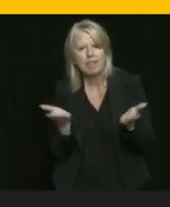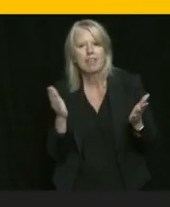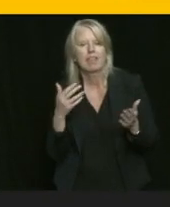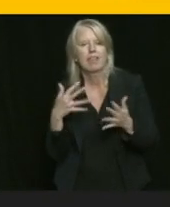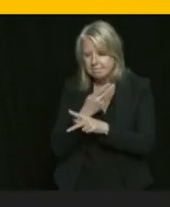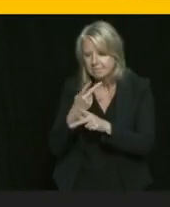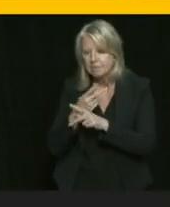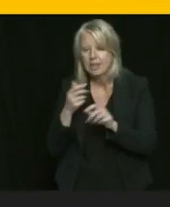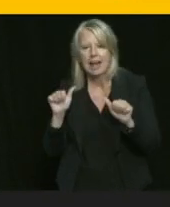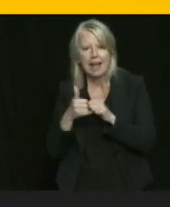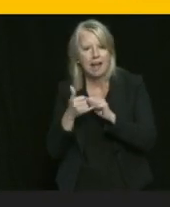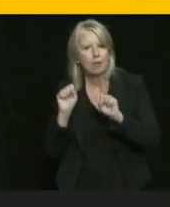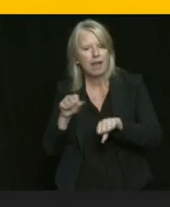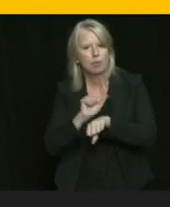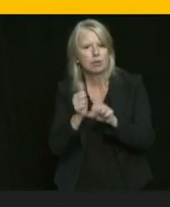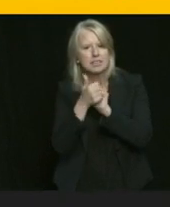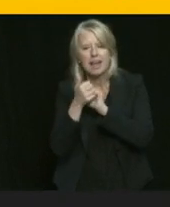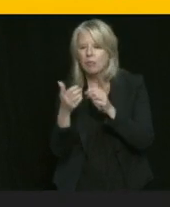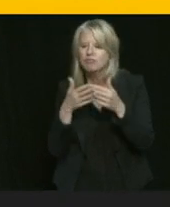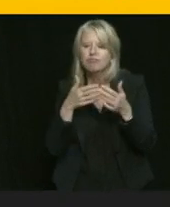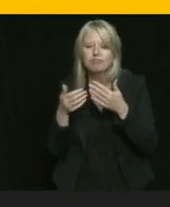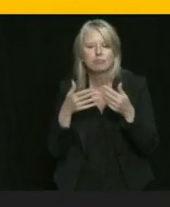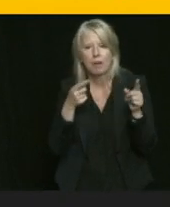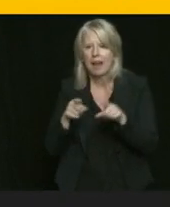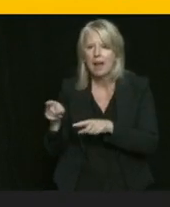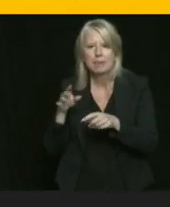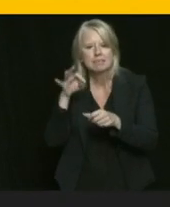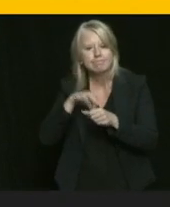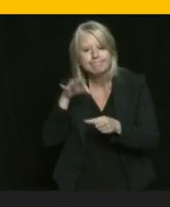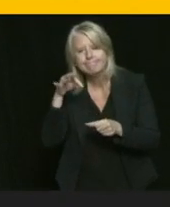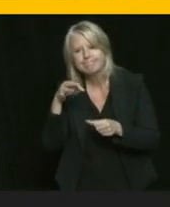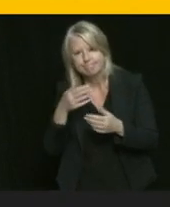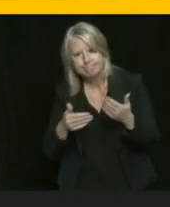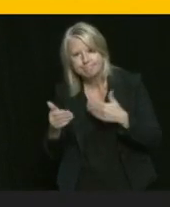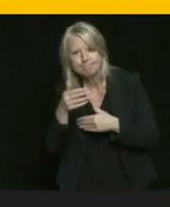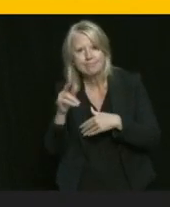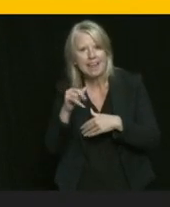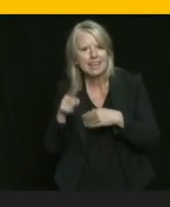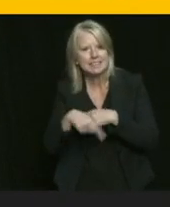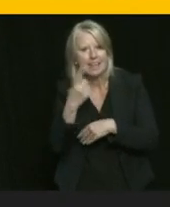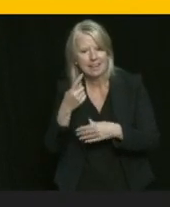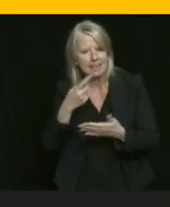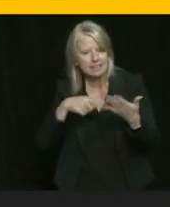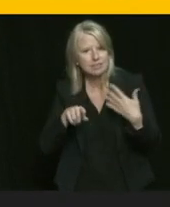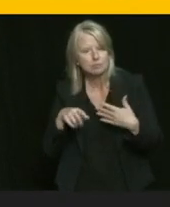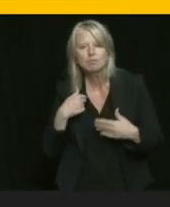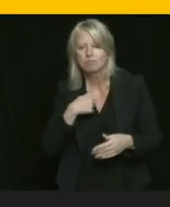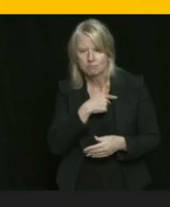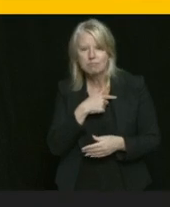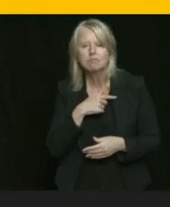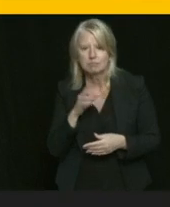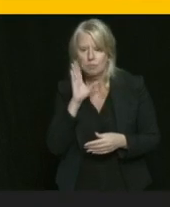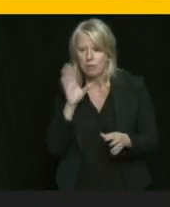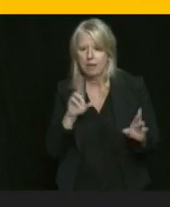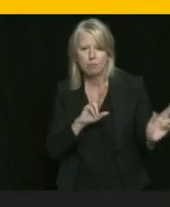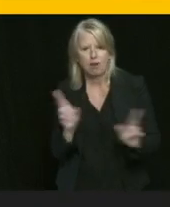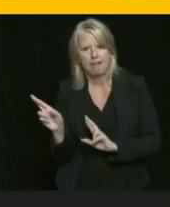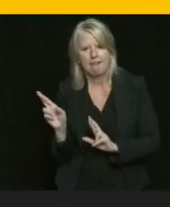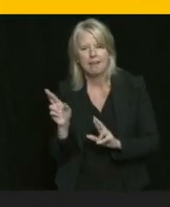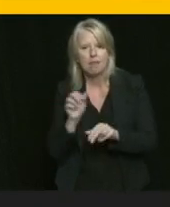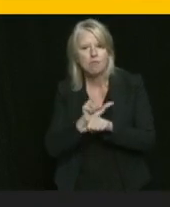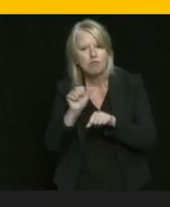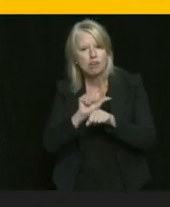administration in ways that will, regardless of what happens on Election Day next week, we will be ready to work